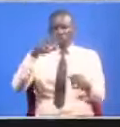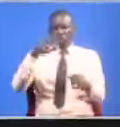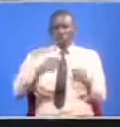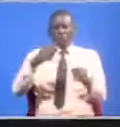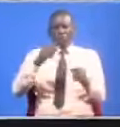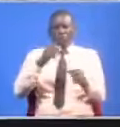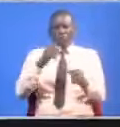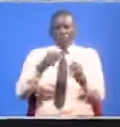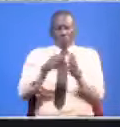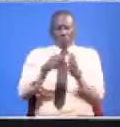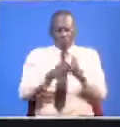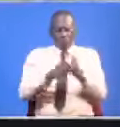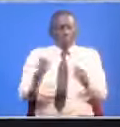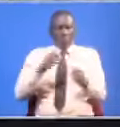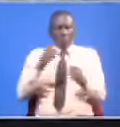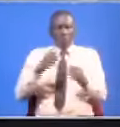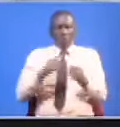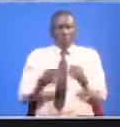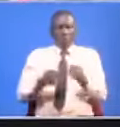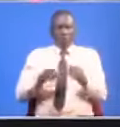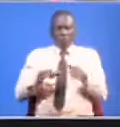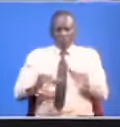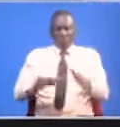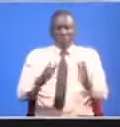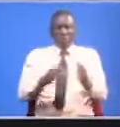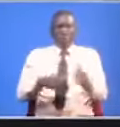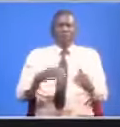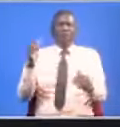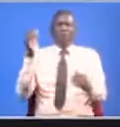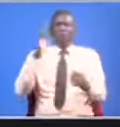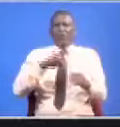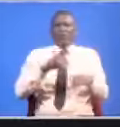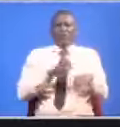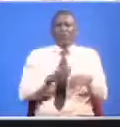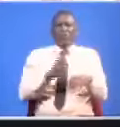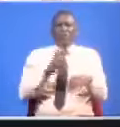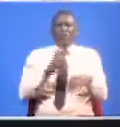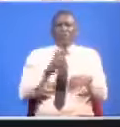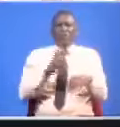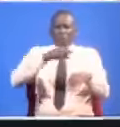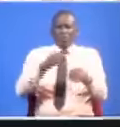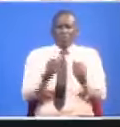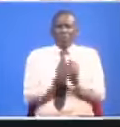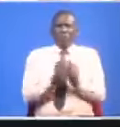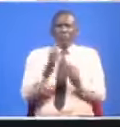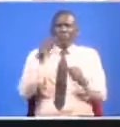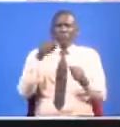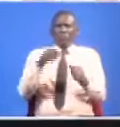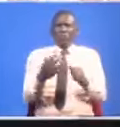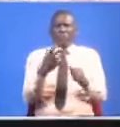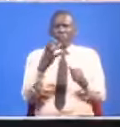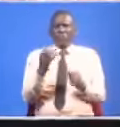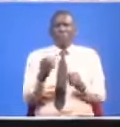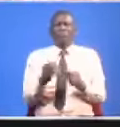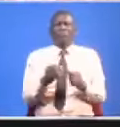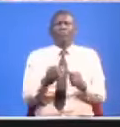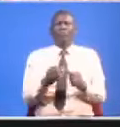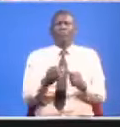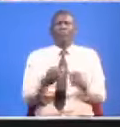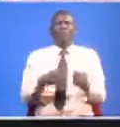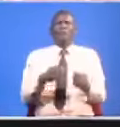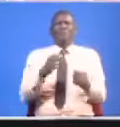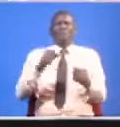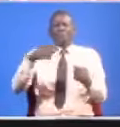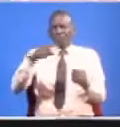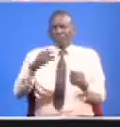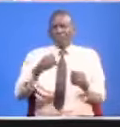tough terrain to secure the plaudits, stopping the timer at 1 hour, 14 minutes and 50 seconds, upstaging Filaris